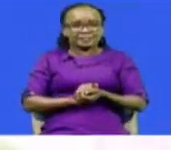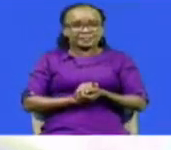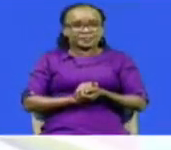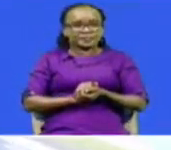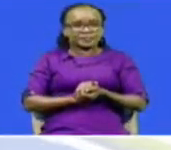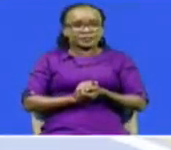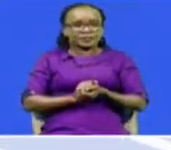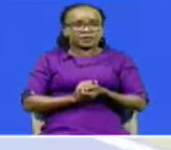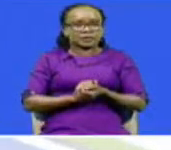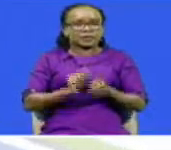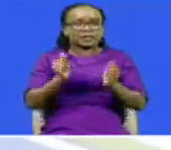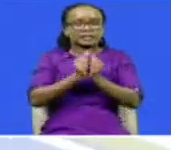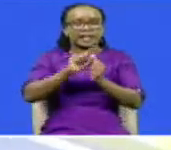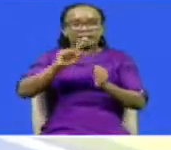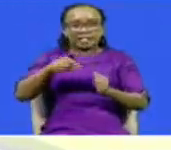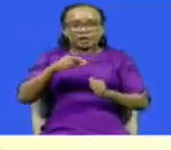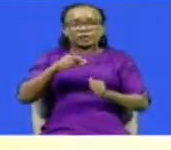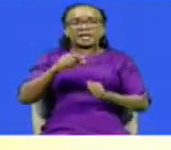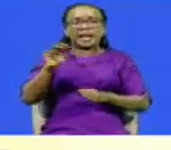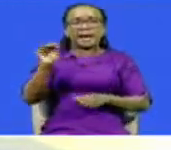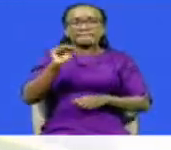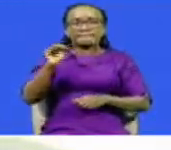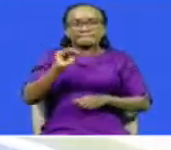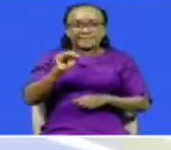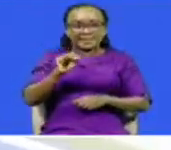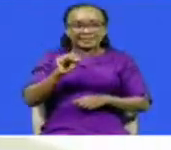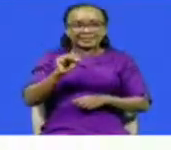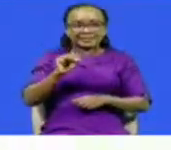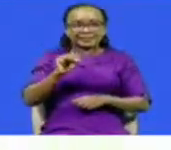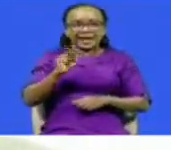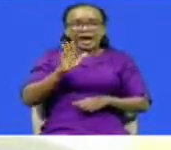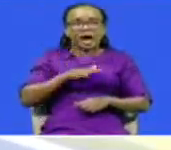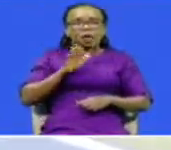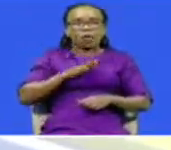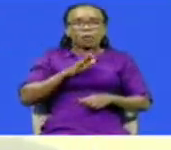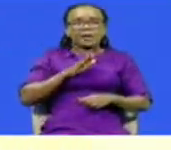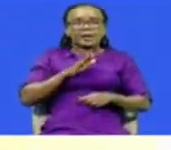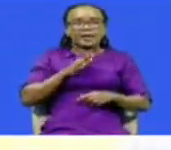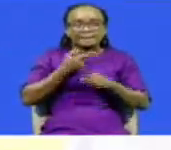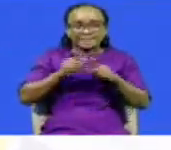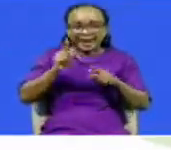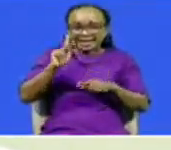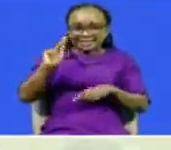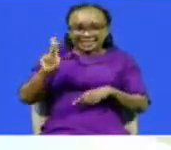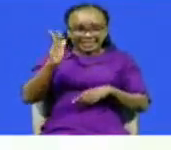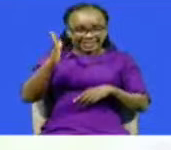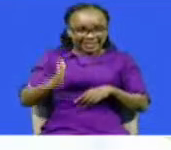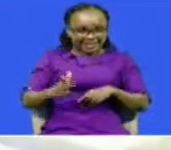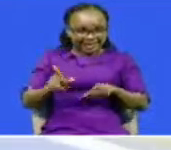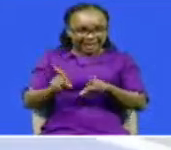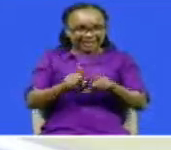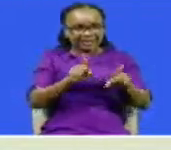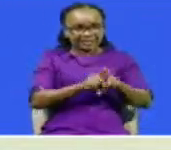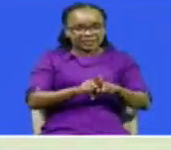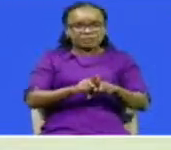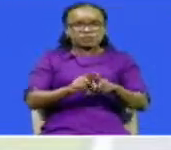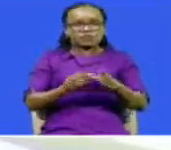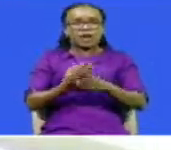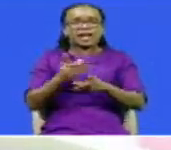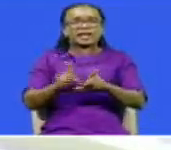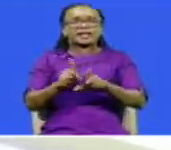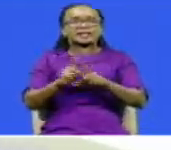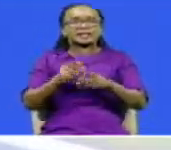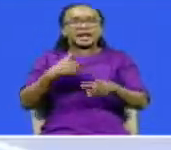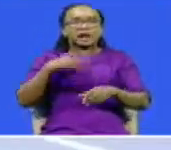Finals in 10,000 meters women's finals proved difficult for Team Kenya to win gold, but Kenya's Irene Cheptais and Sheila Chepkirui handed